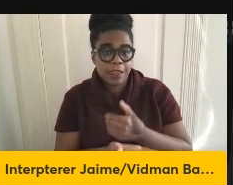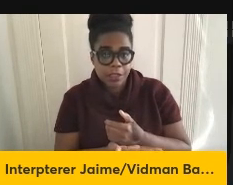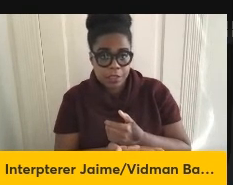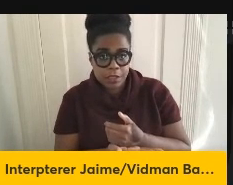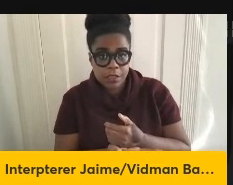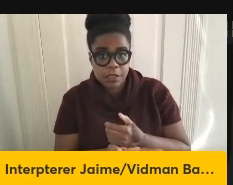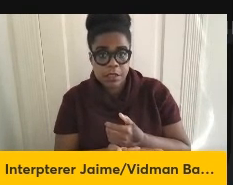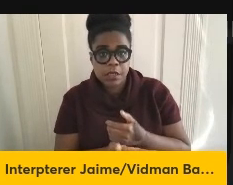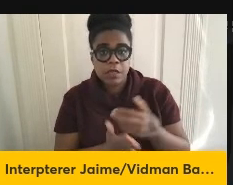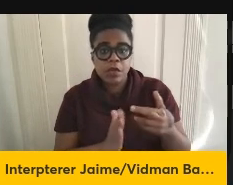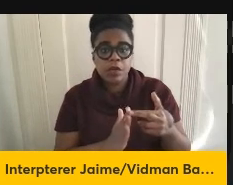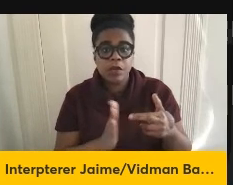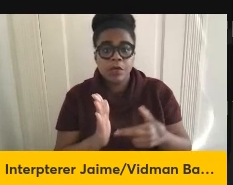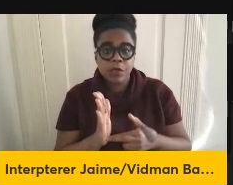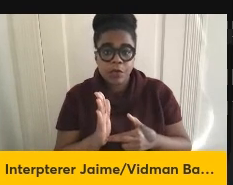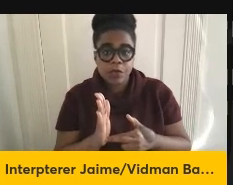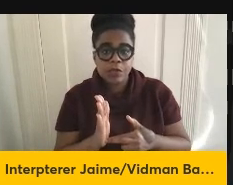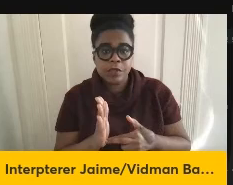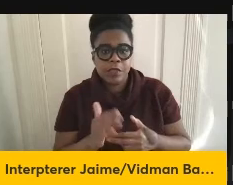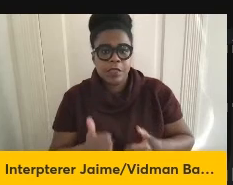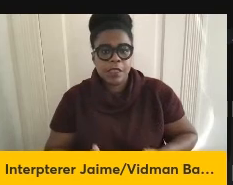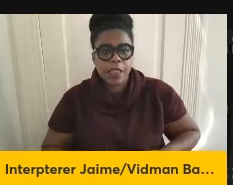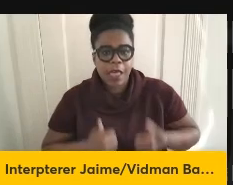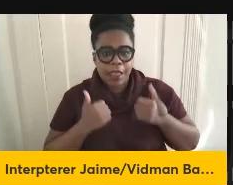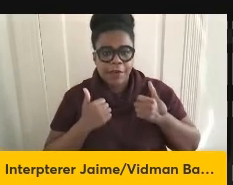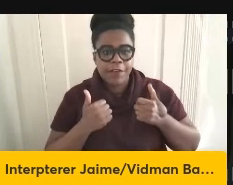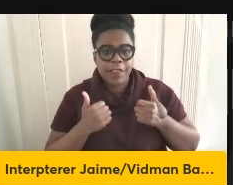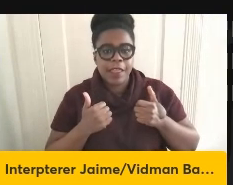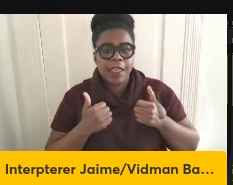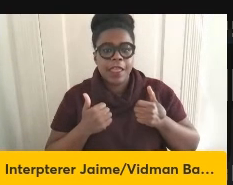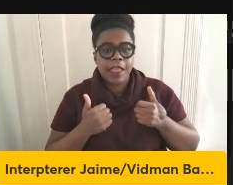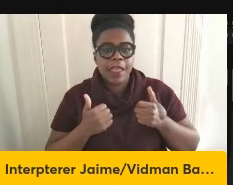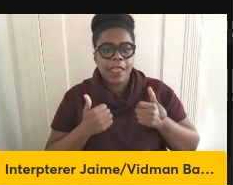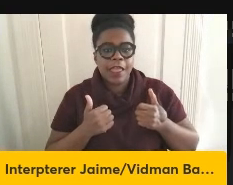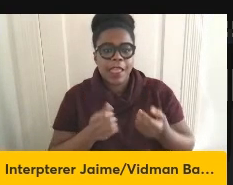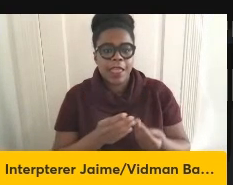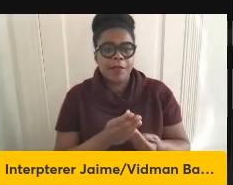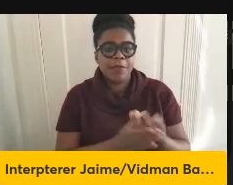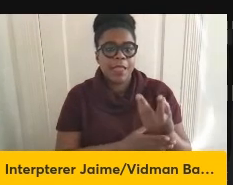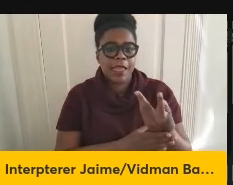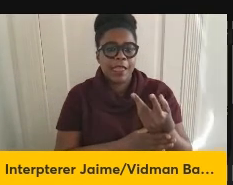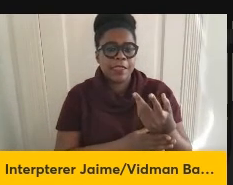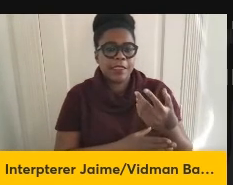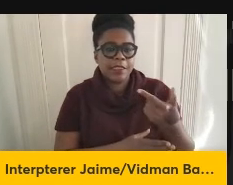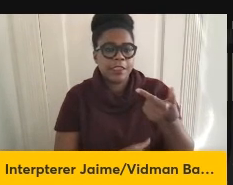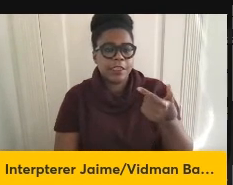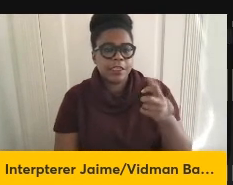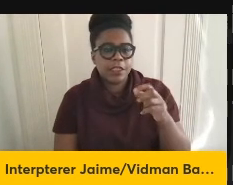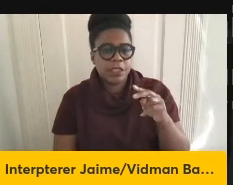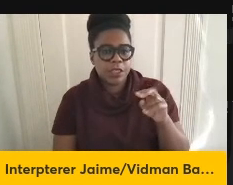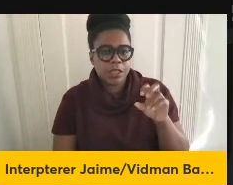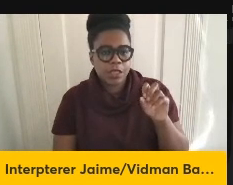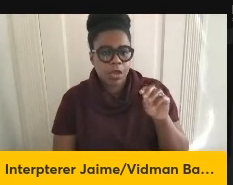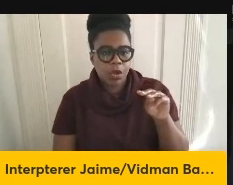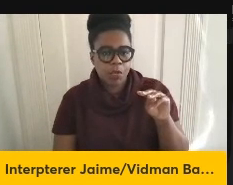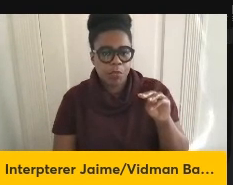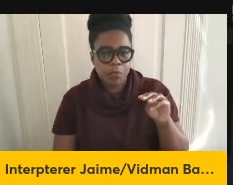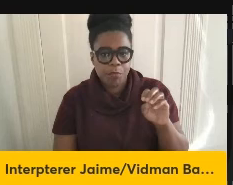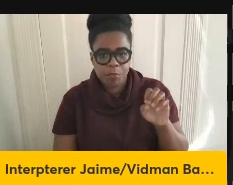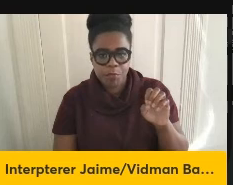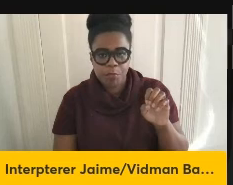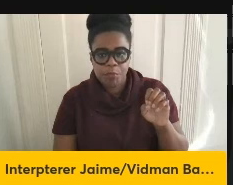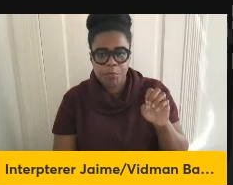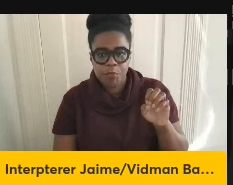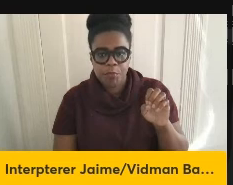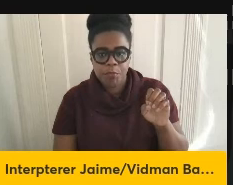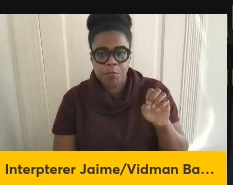life have to do with rules of life, and the plant genome has to do with genomics. So if your